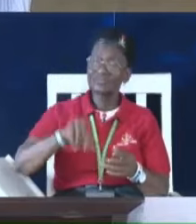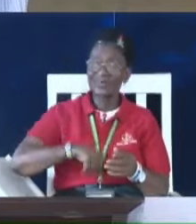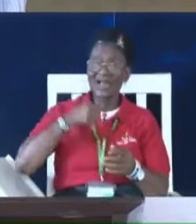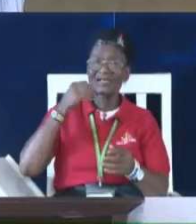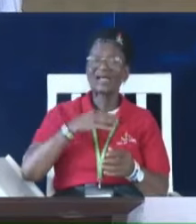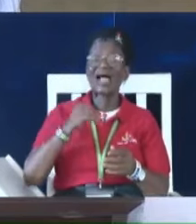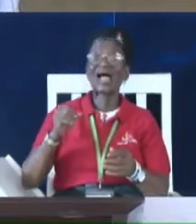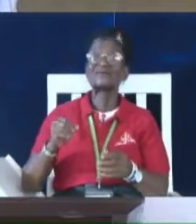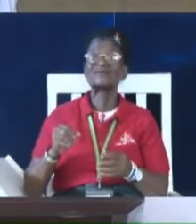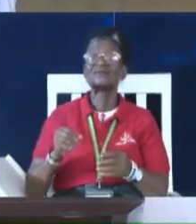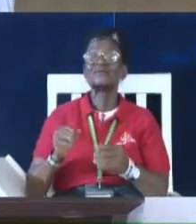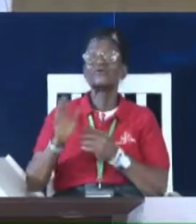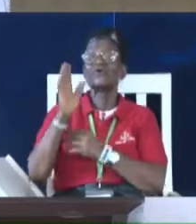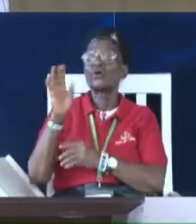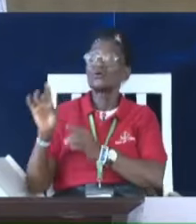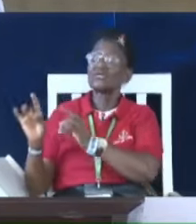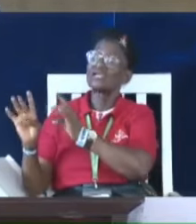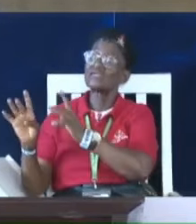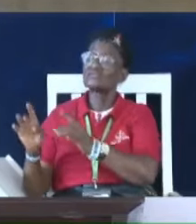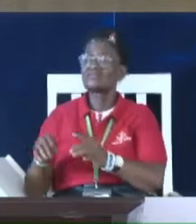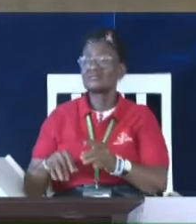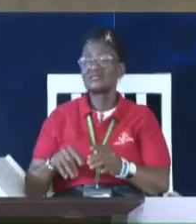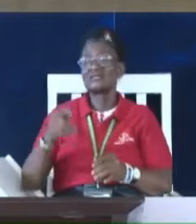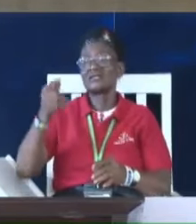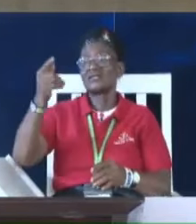receives the proud.